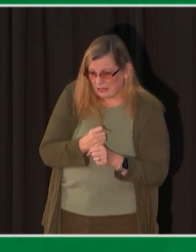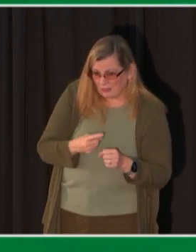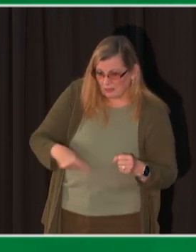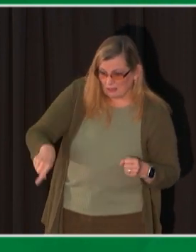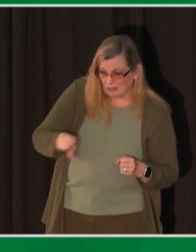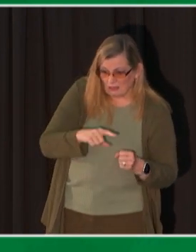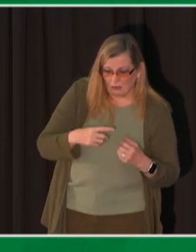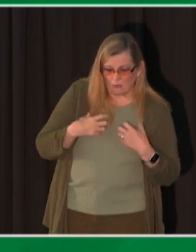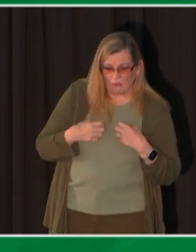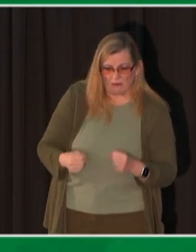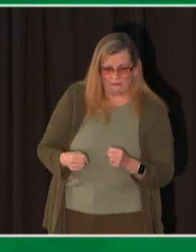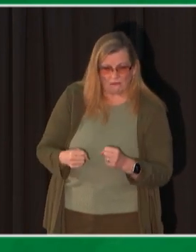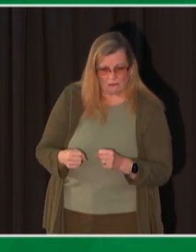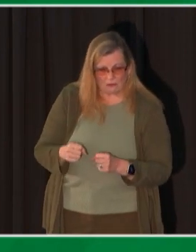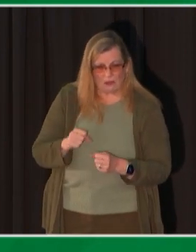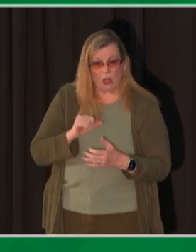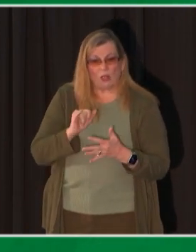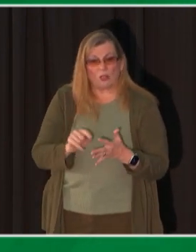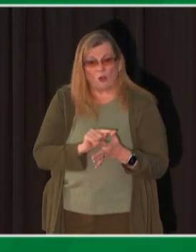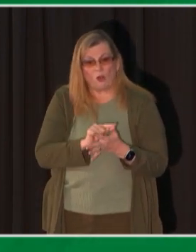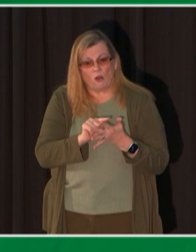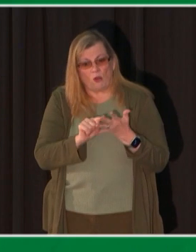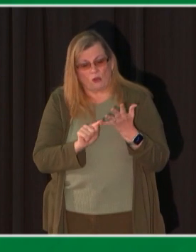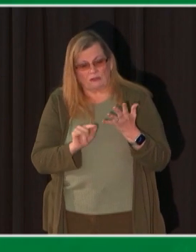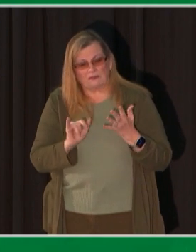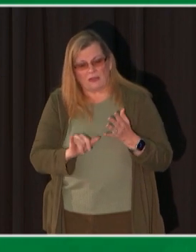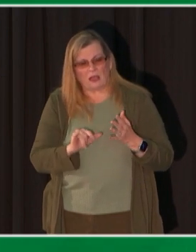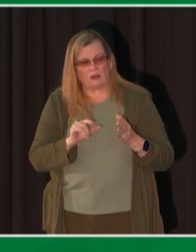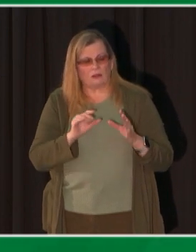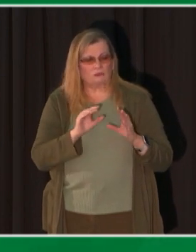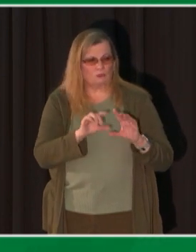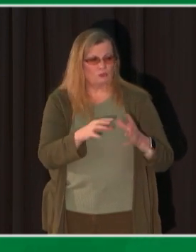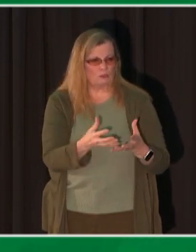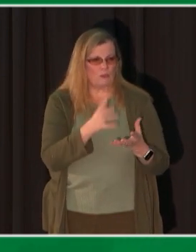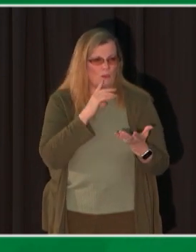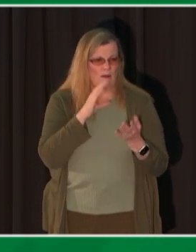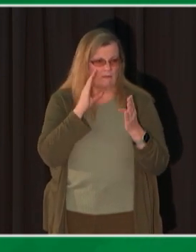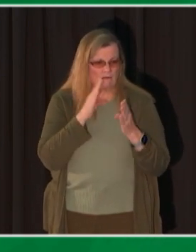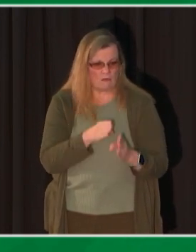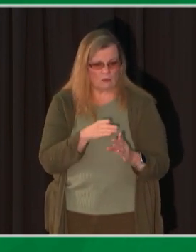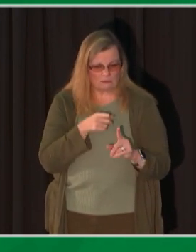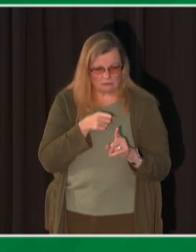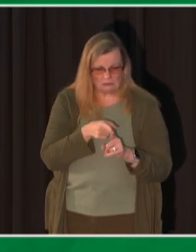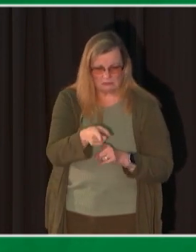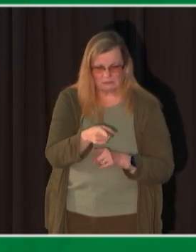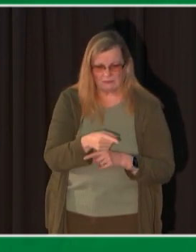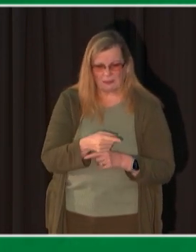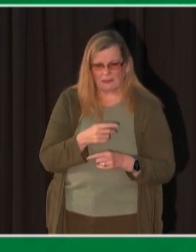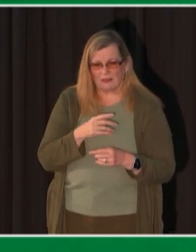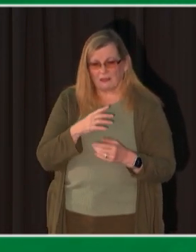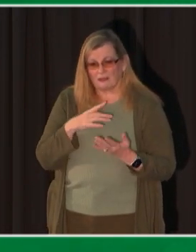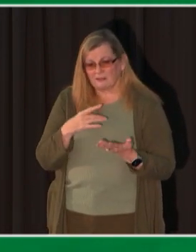like that that will be discussed, and I look forward to talking about that a little bit more next